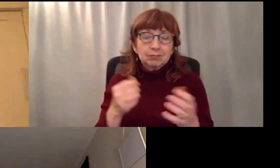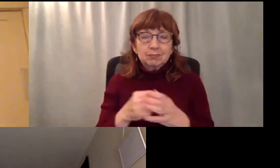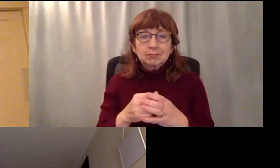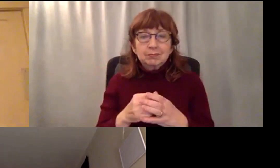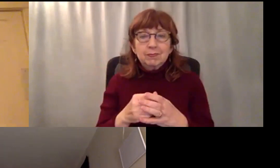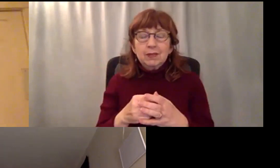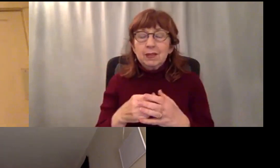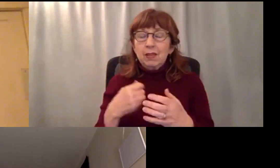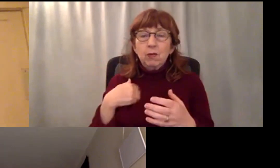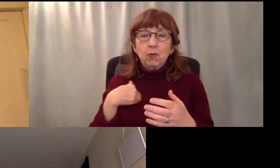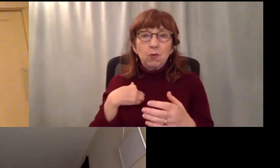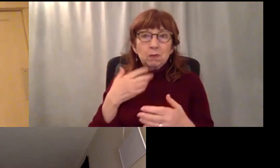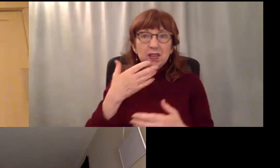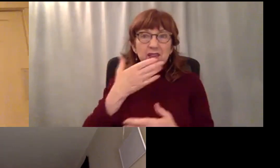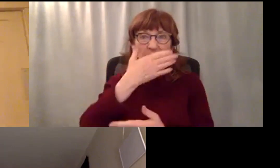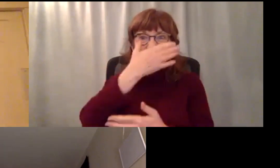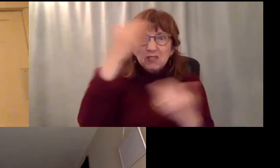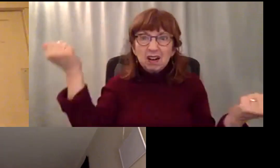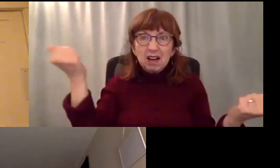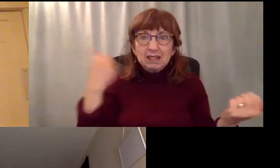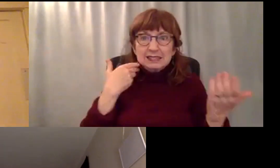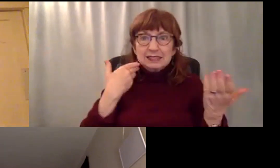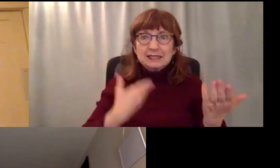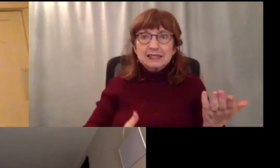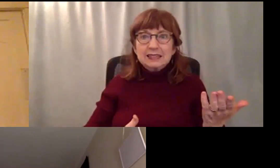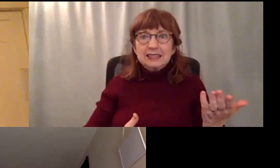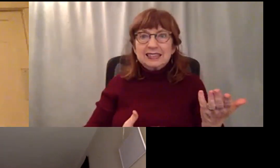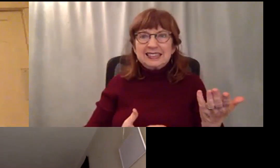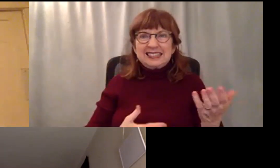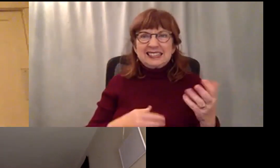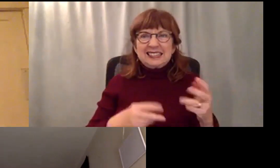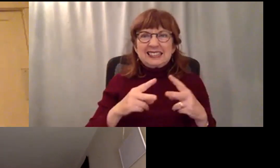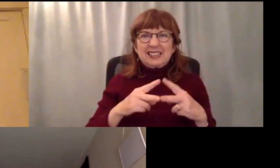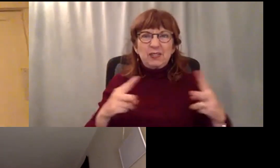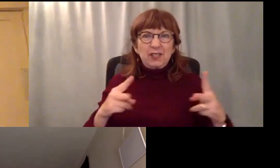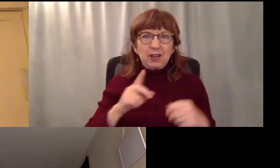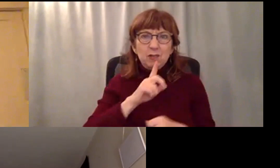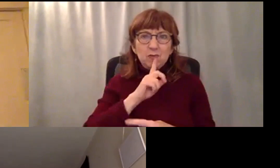being forgotten is something that is just very real.